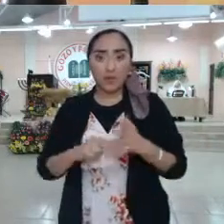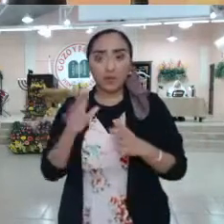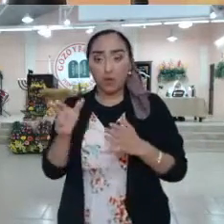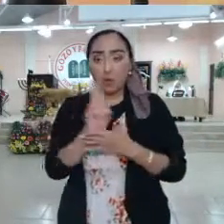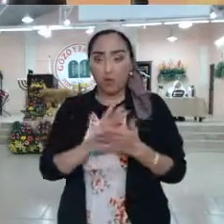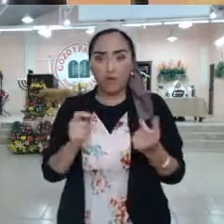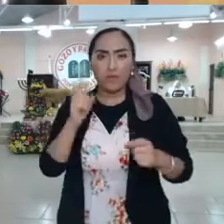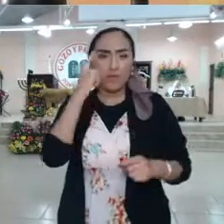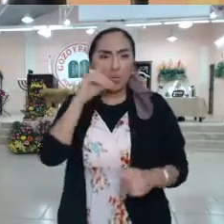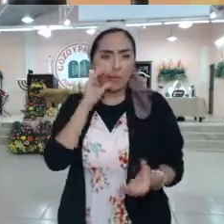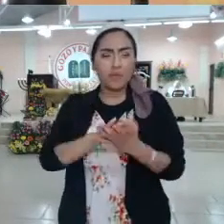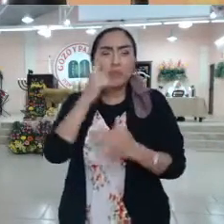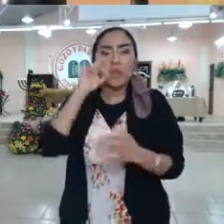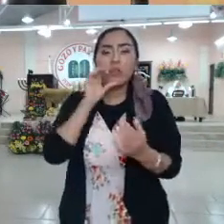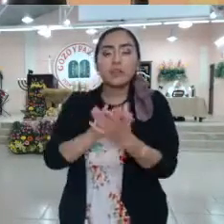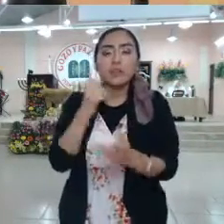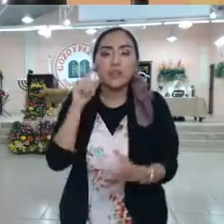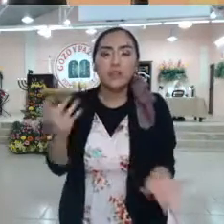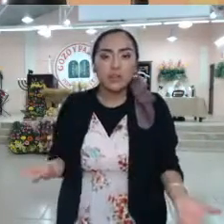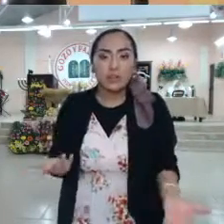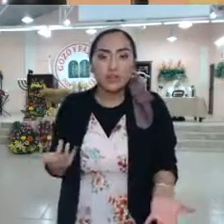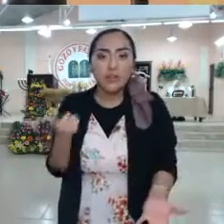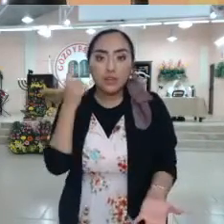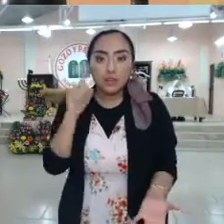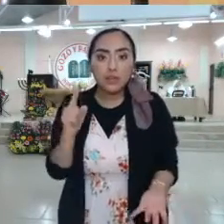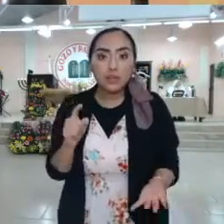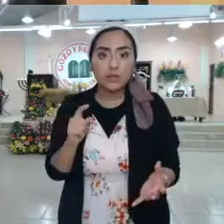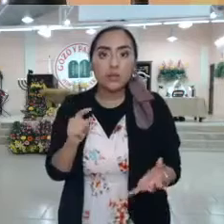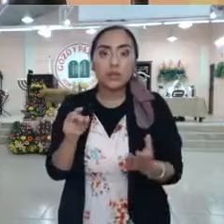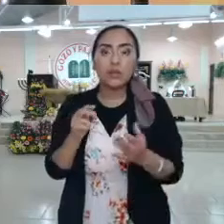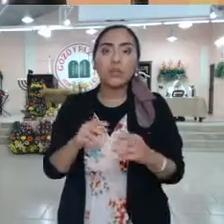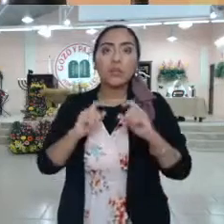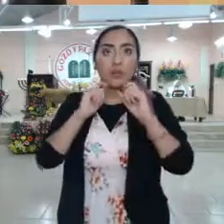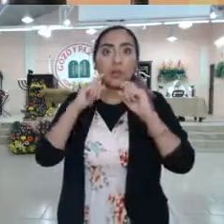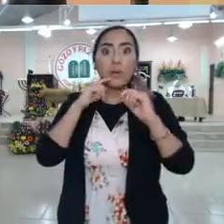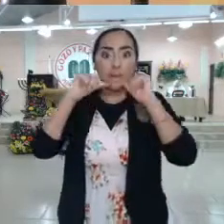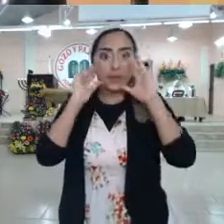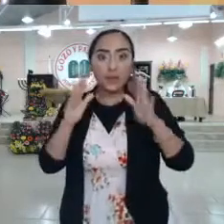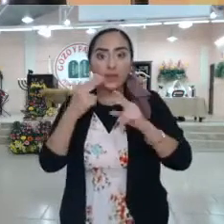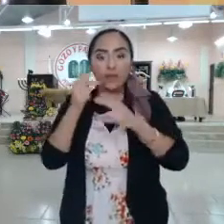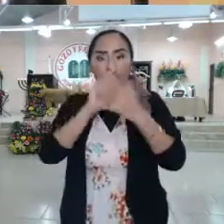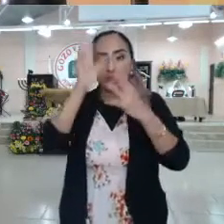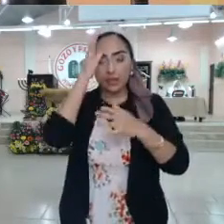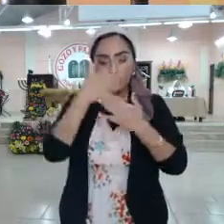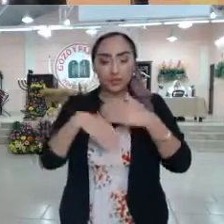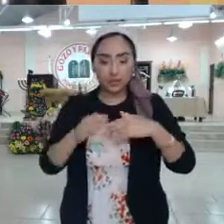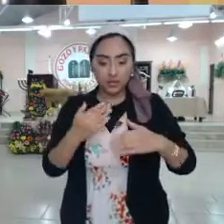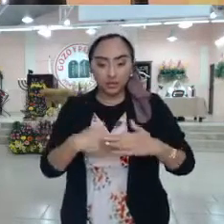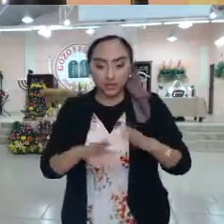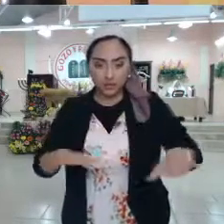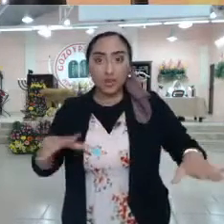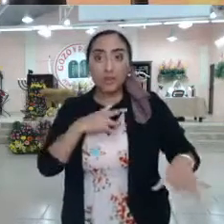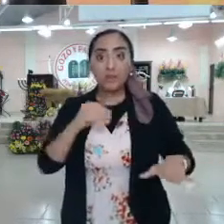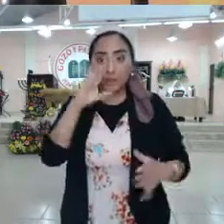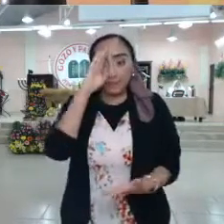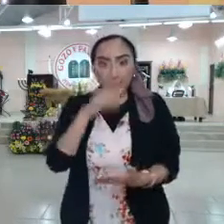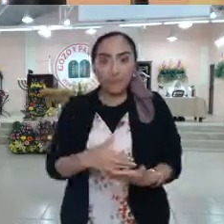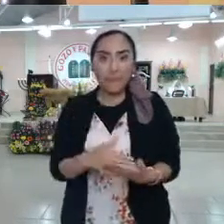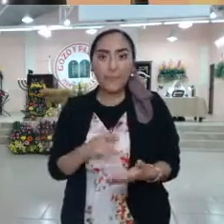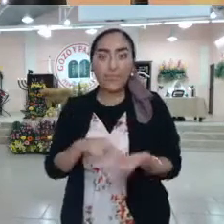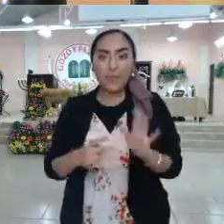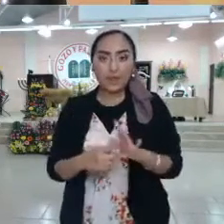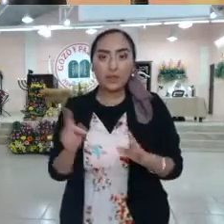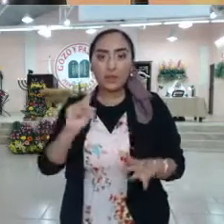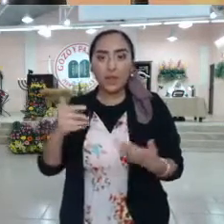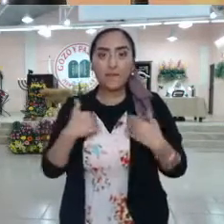what fiestas. your ¿Para qué holy se casa feasts uno? are, then why do you Para get glorificar married? el nombre del abacados a To través de exalt los the hijos. name of the Abakadosh through Y en los children. hijos And es cuando se children, cumple